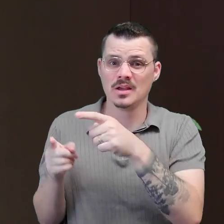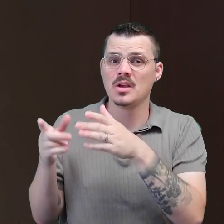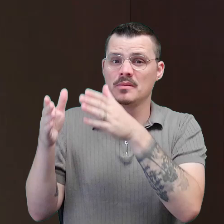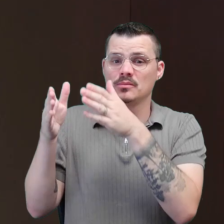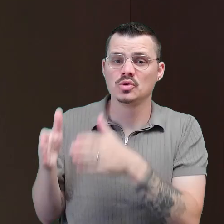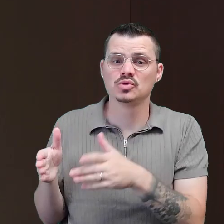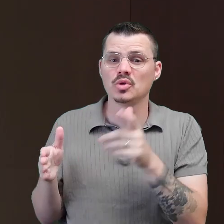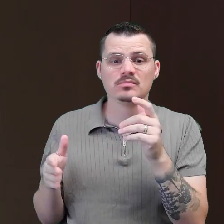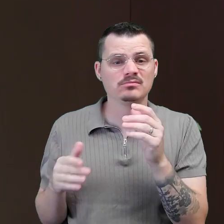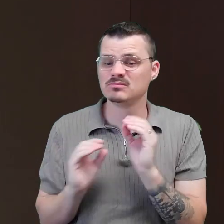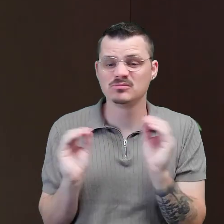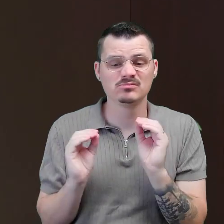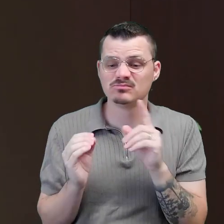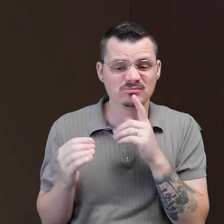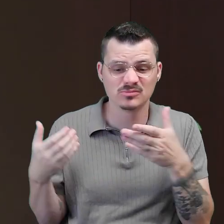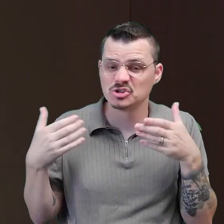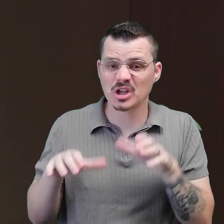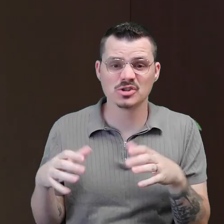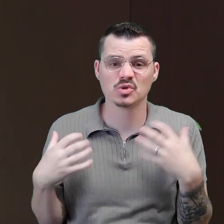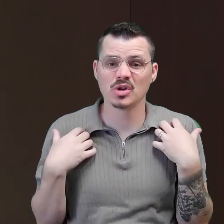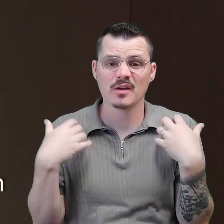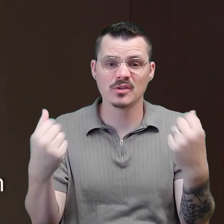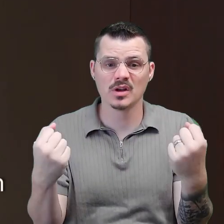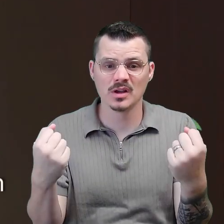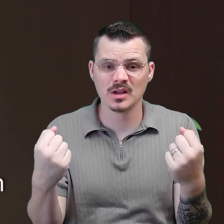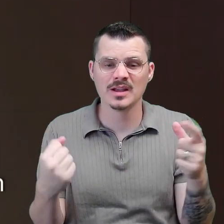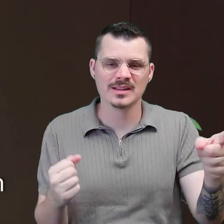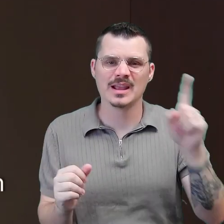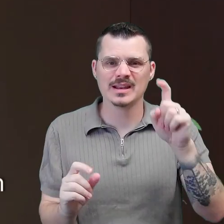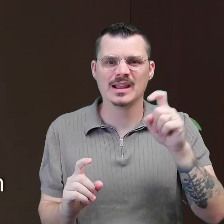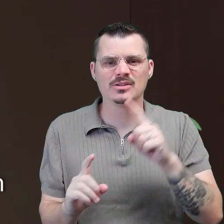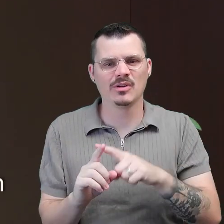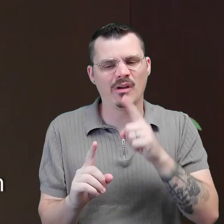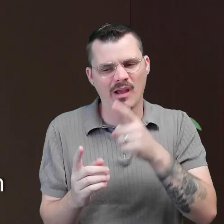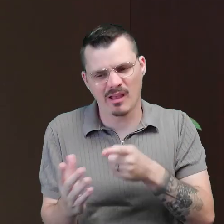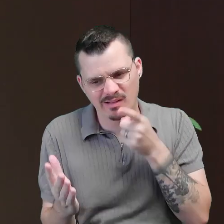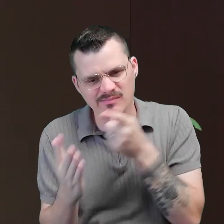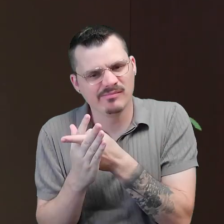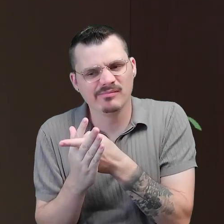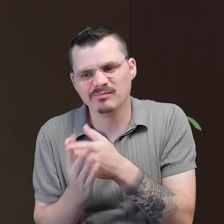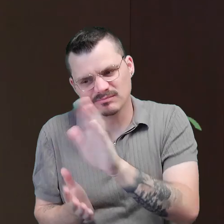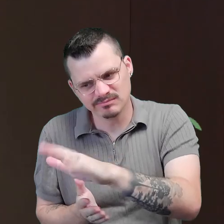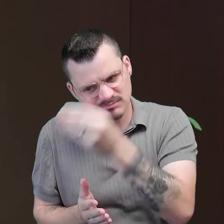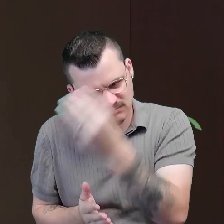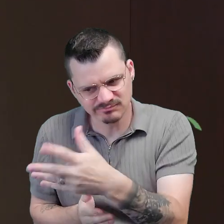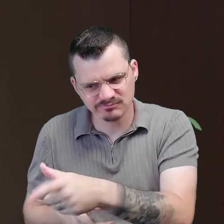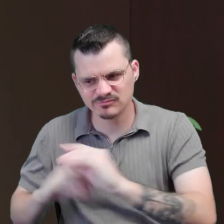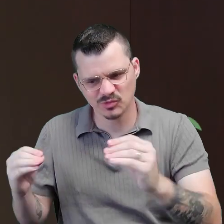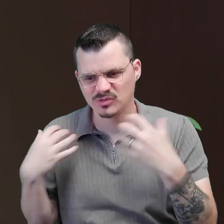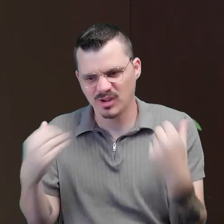if a person doesn't have much chance of recovery, they need to browbeat the individual with that information.